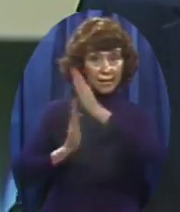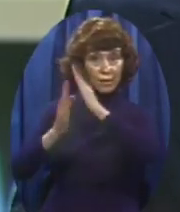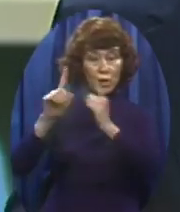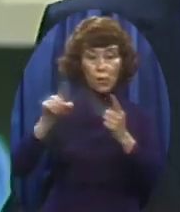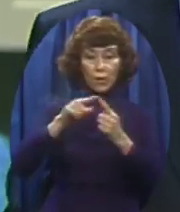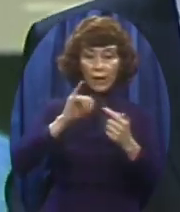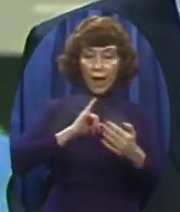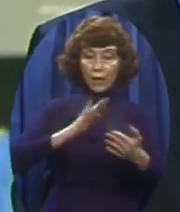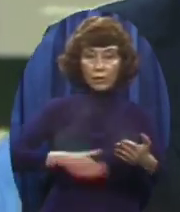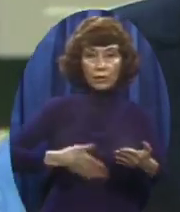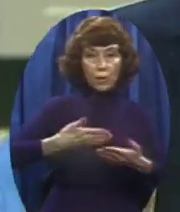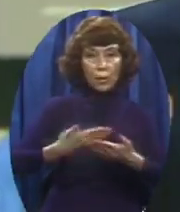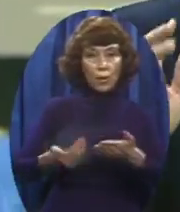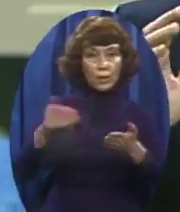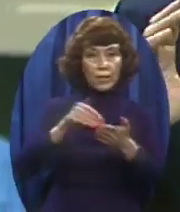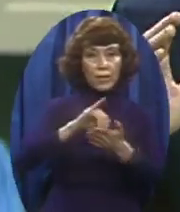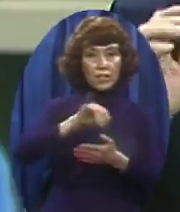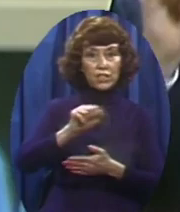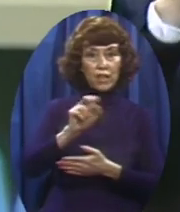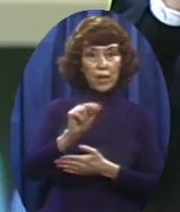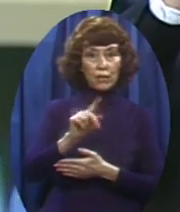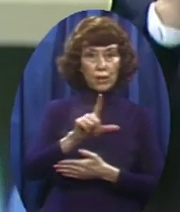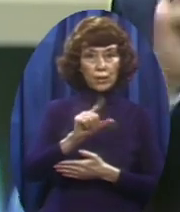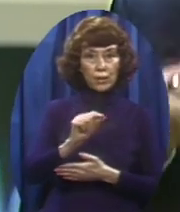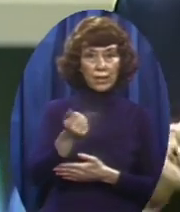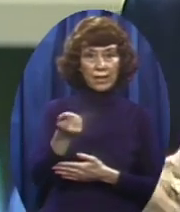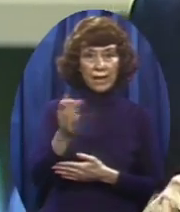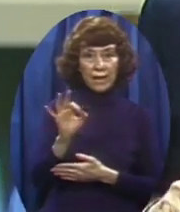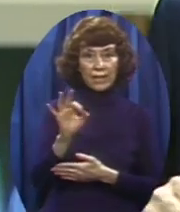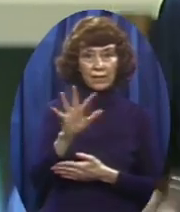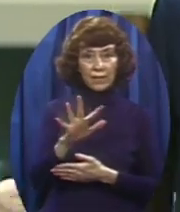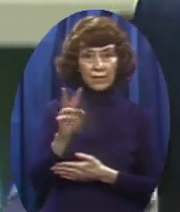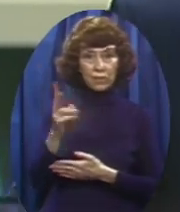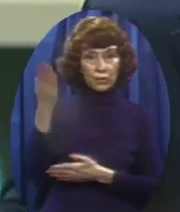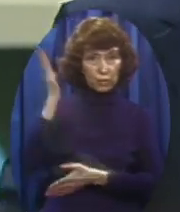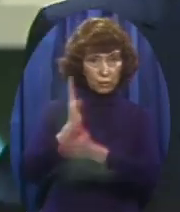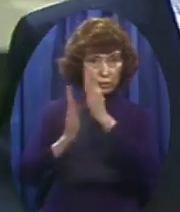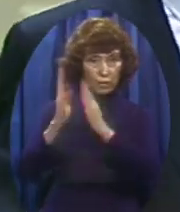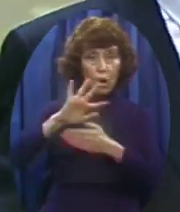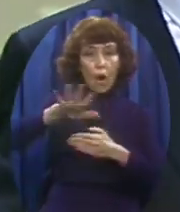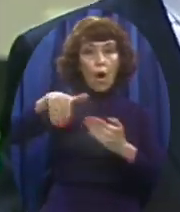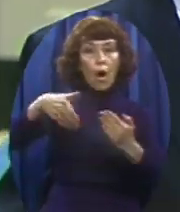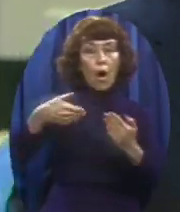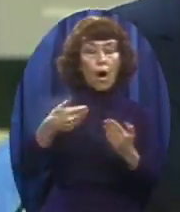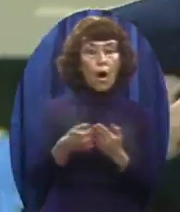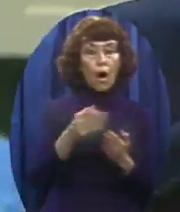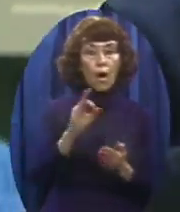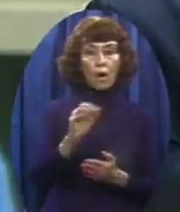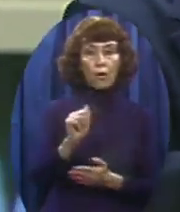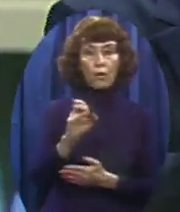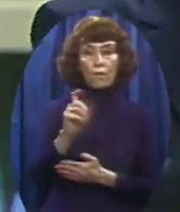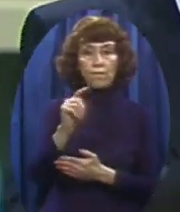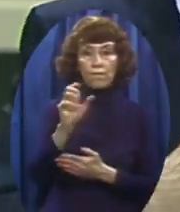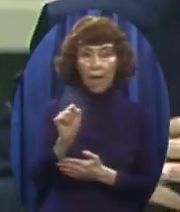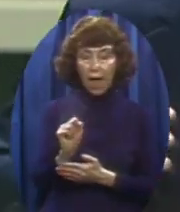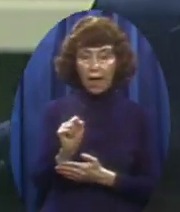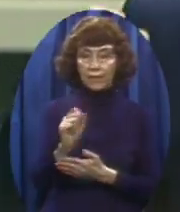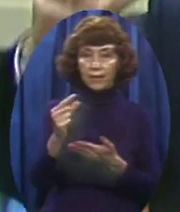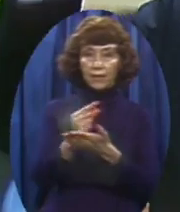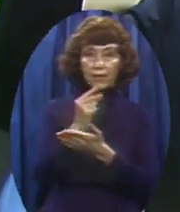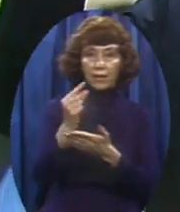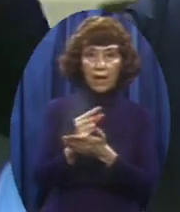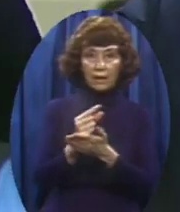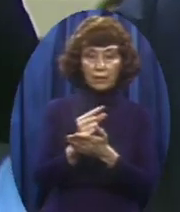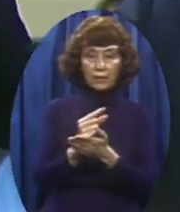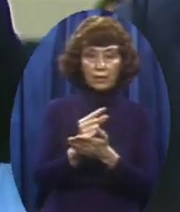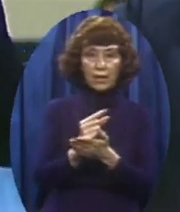was born again, January 20, 1952, all the facts of the gospel of my lost condition